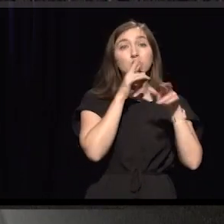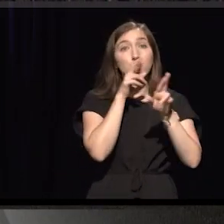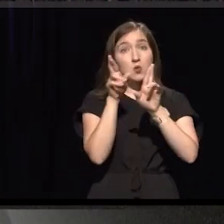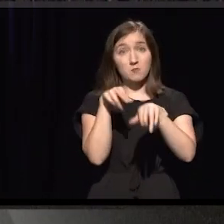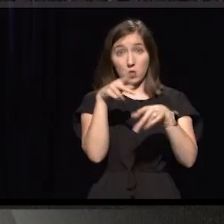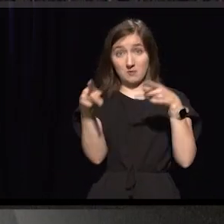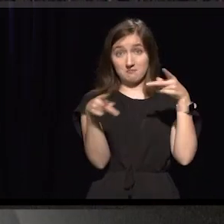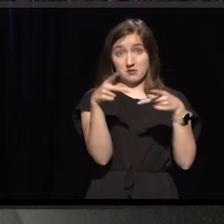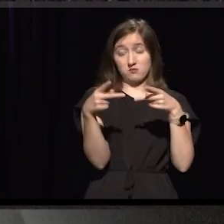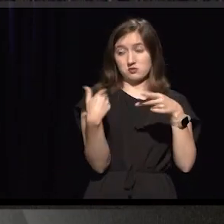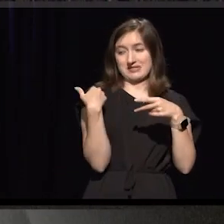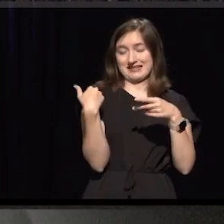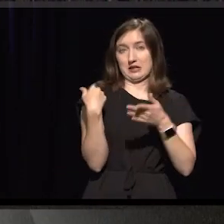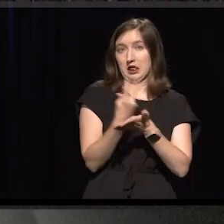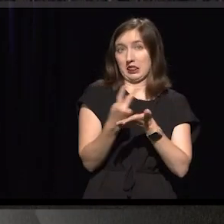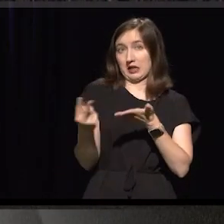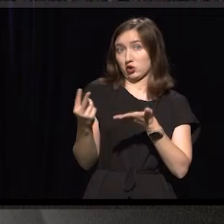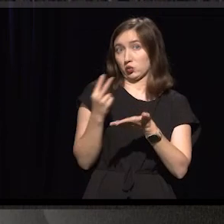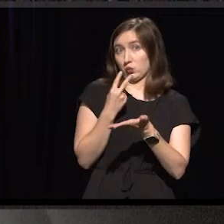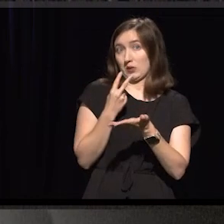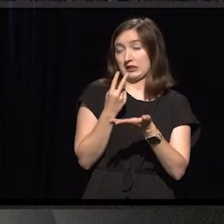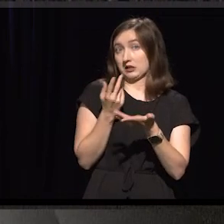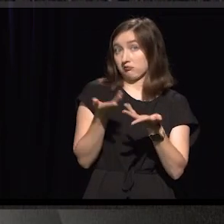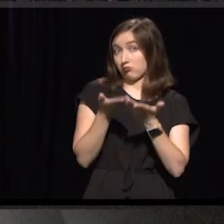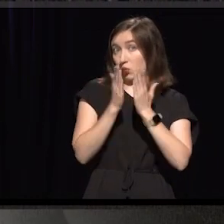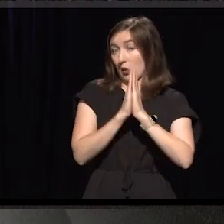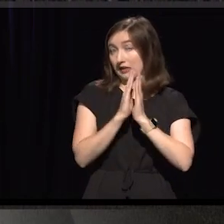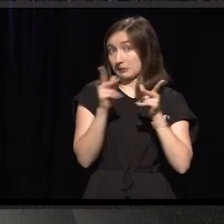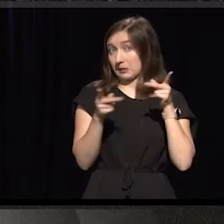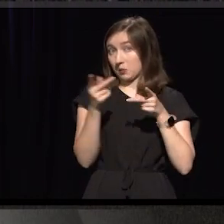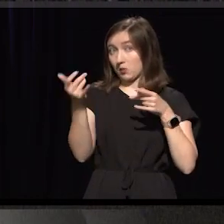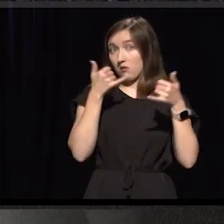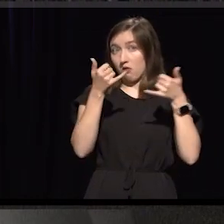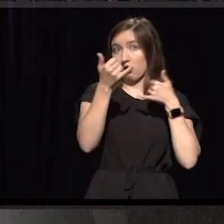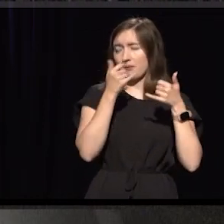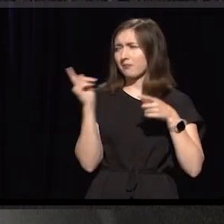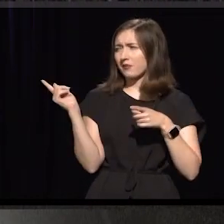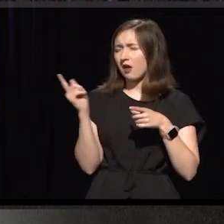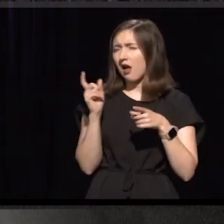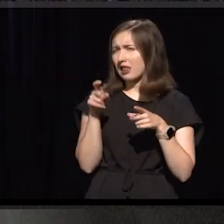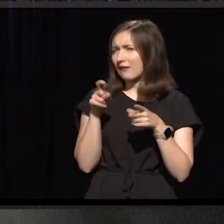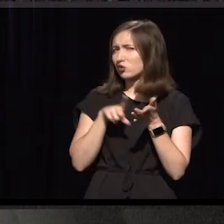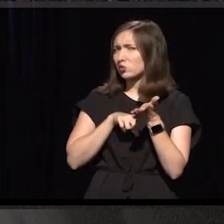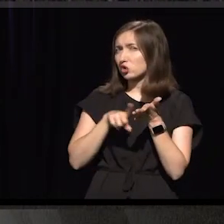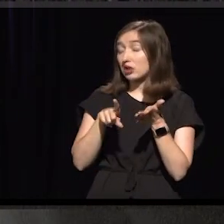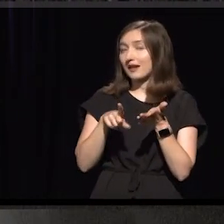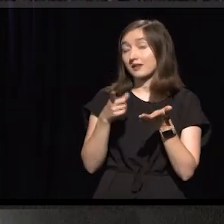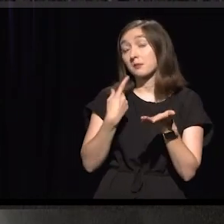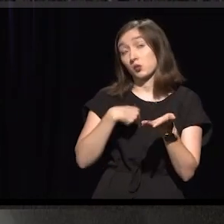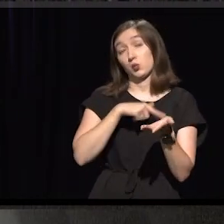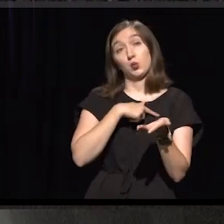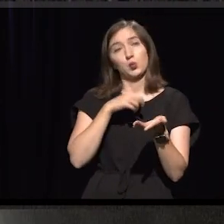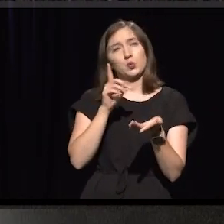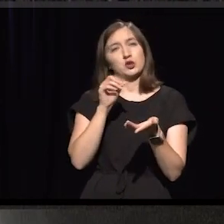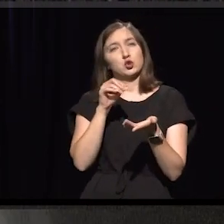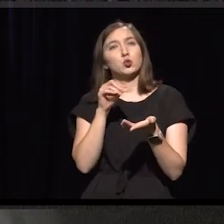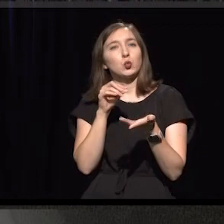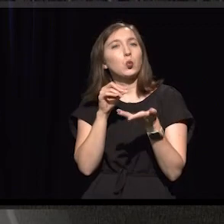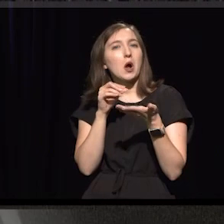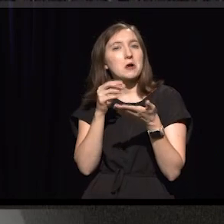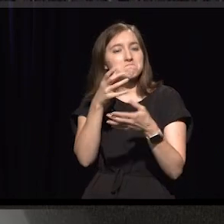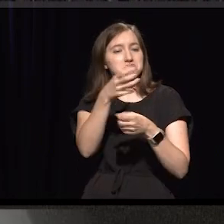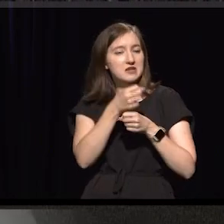in the last couple of weeks, had asked people to call in? I have to check on that. We do get a report on calls